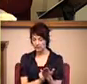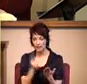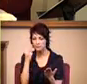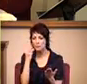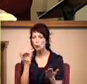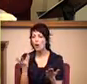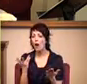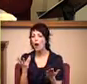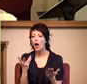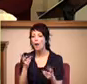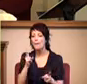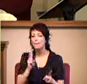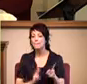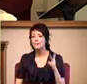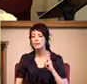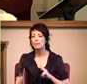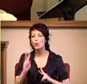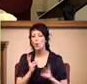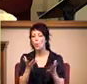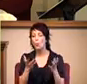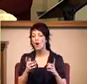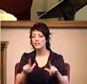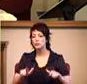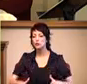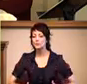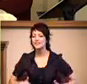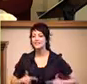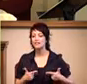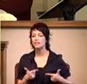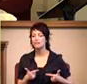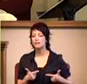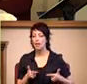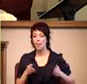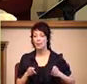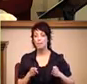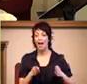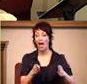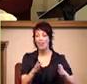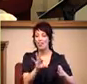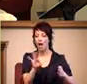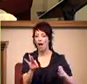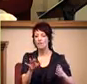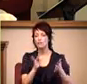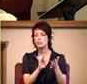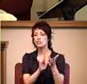see is people wanting to live a path of Jesus.